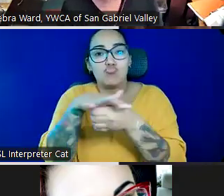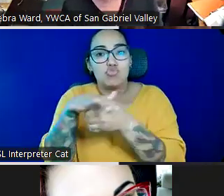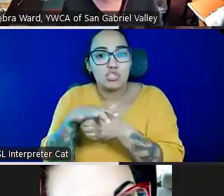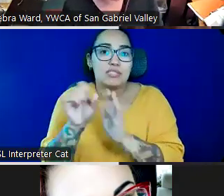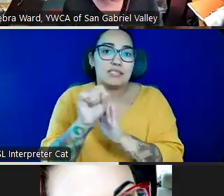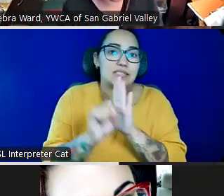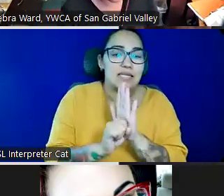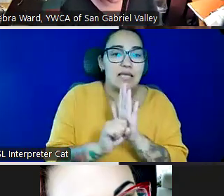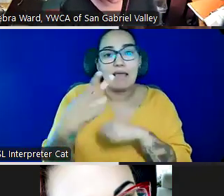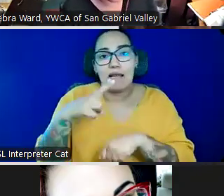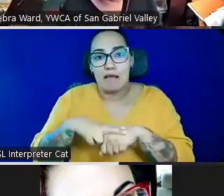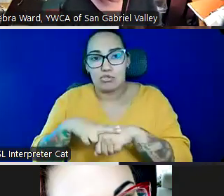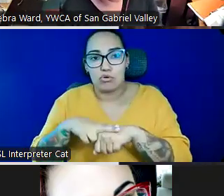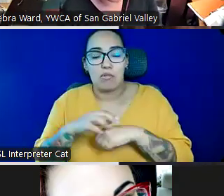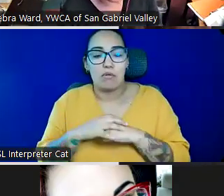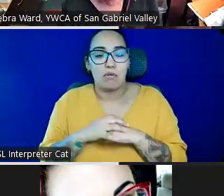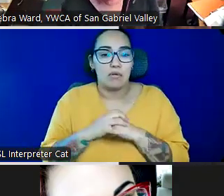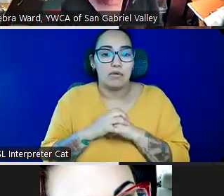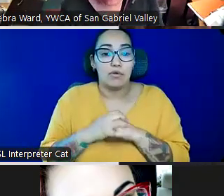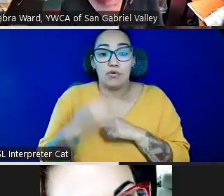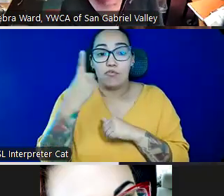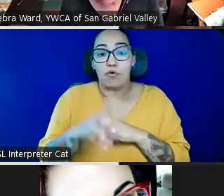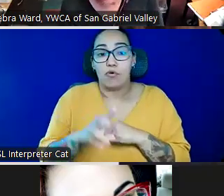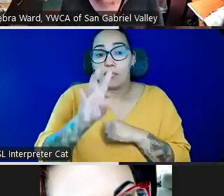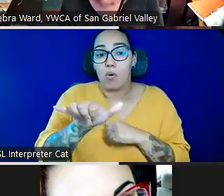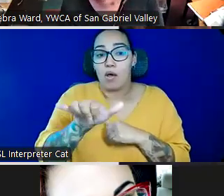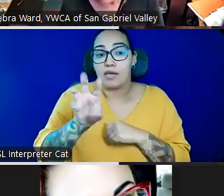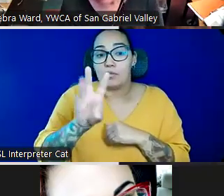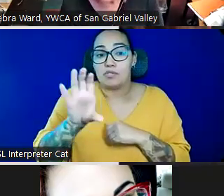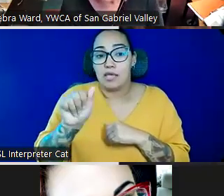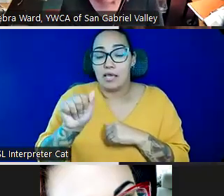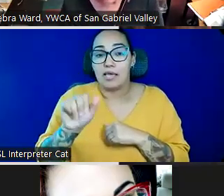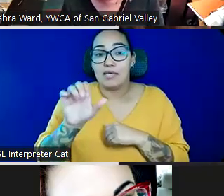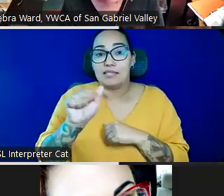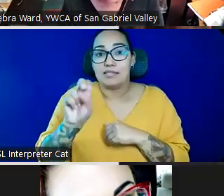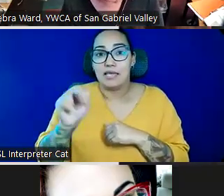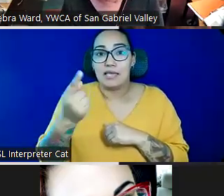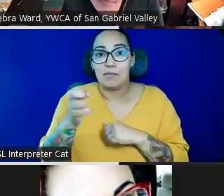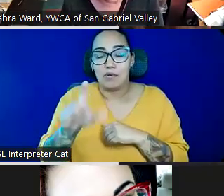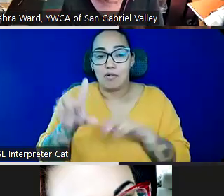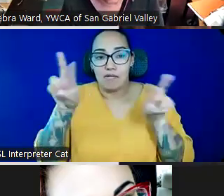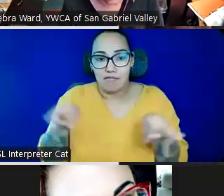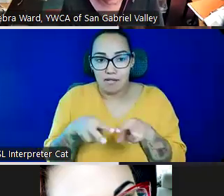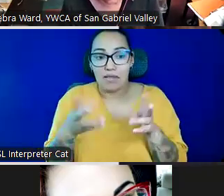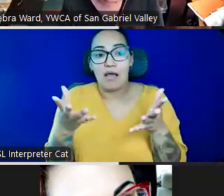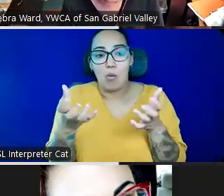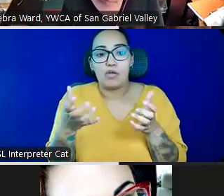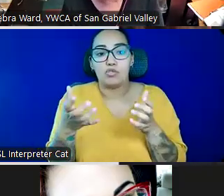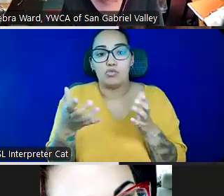and national. For the YWCA San Gabriel Valley, I just wanted to highlight some of our